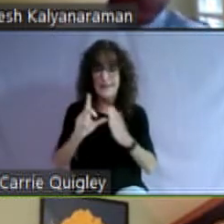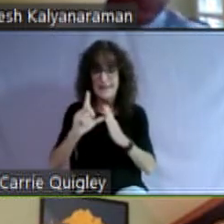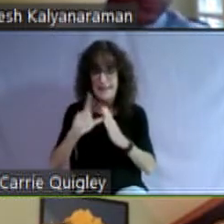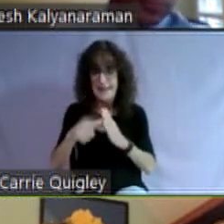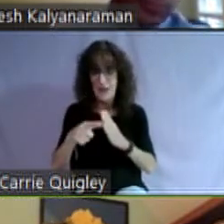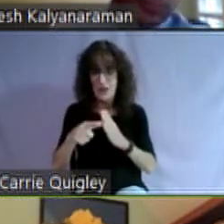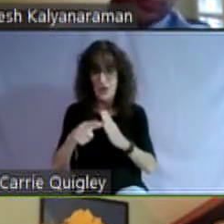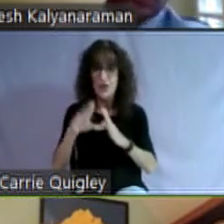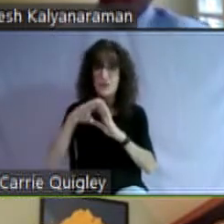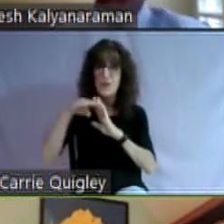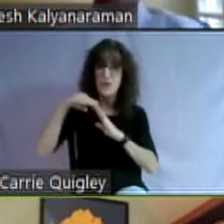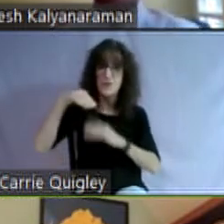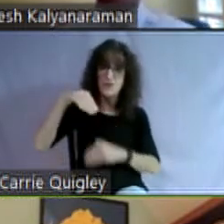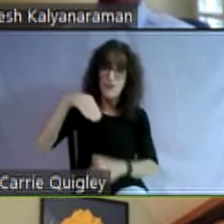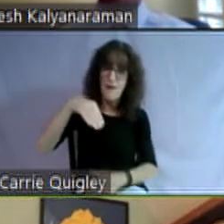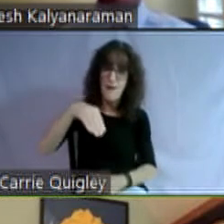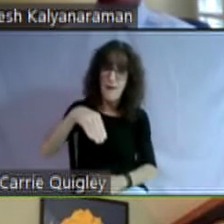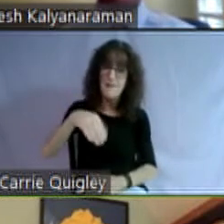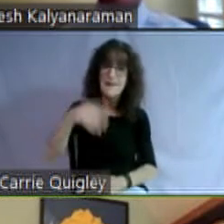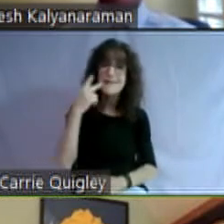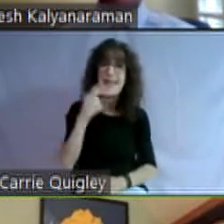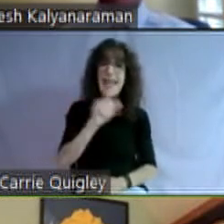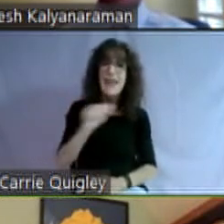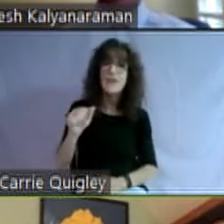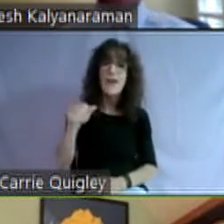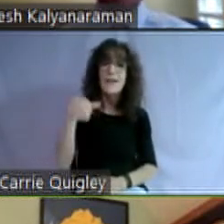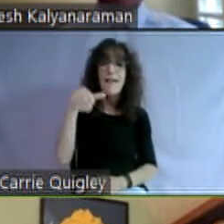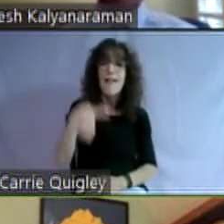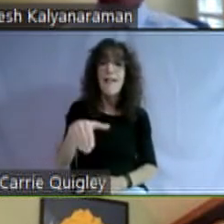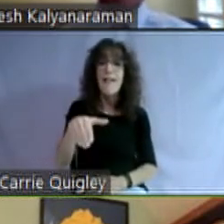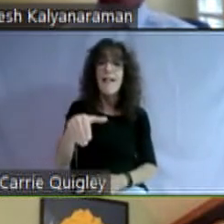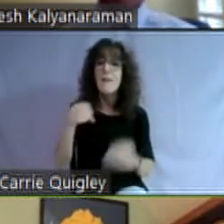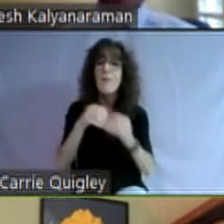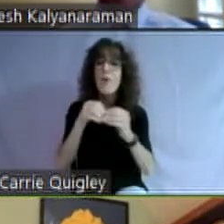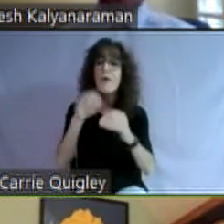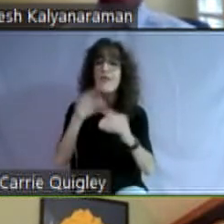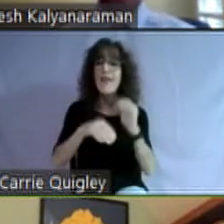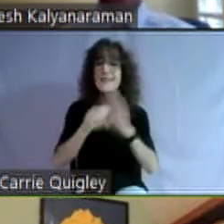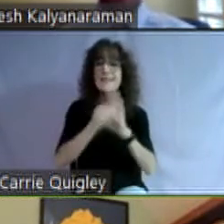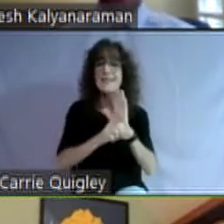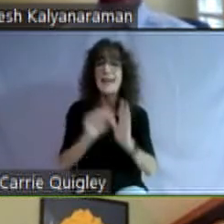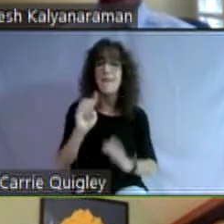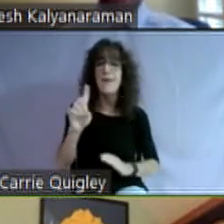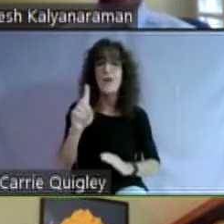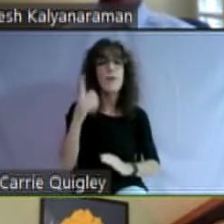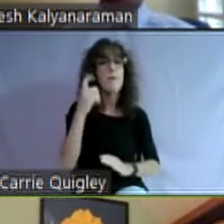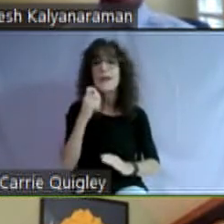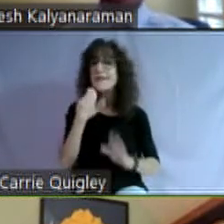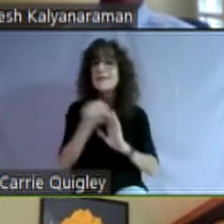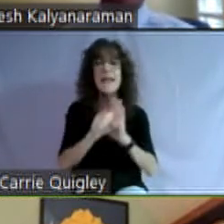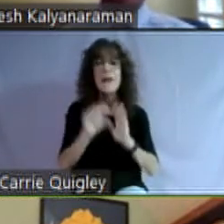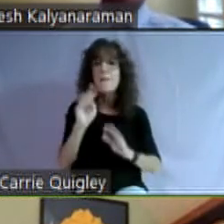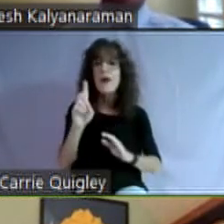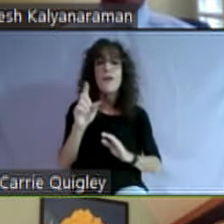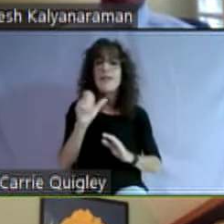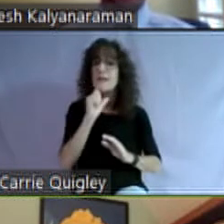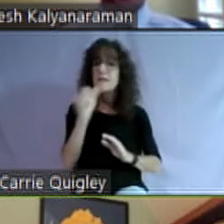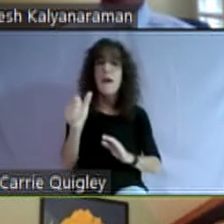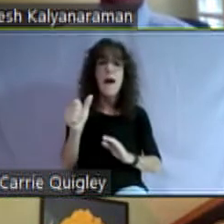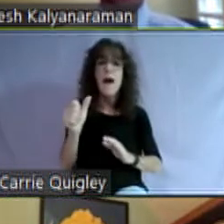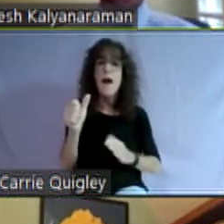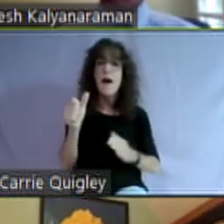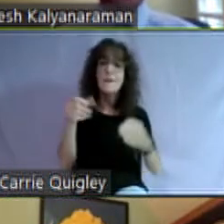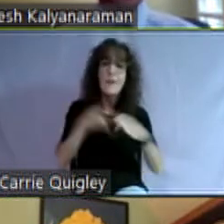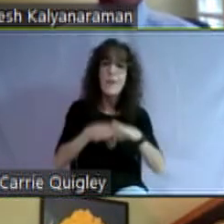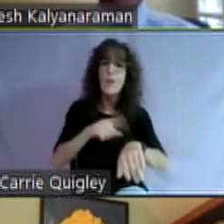started to drop. And you can see Anne Arundel County dropped much more than the state of Maryland, because the state of Maryland didn't take those same actions.